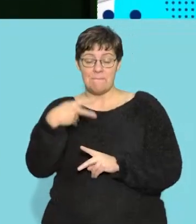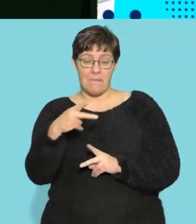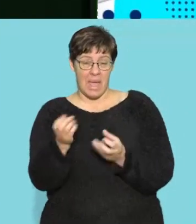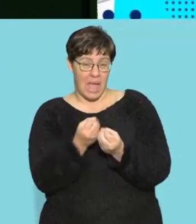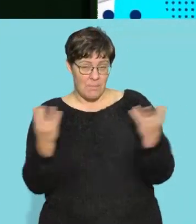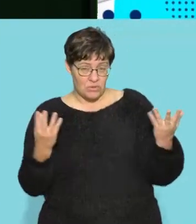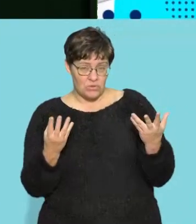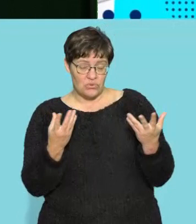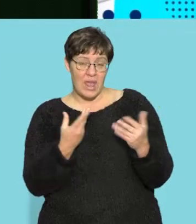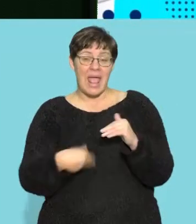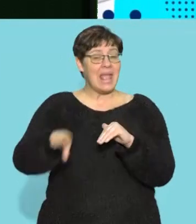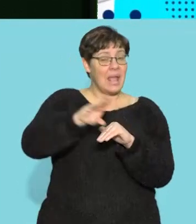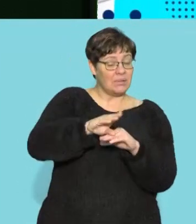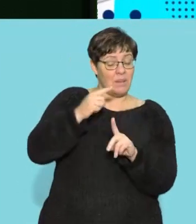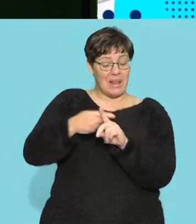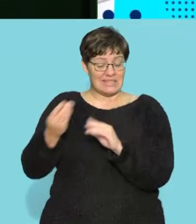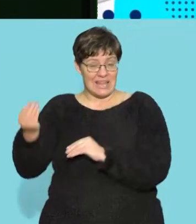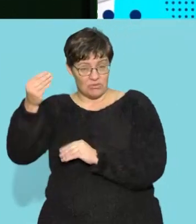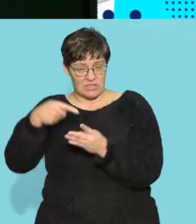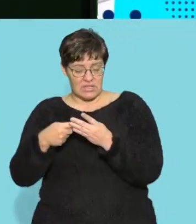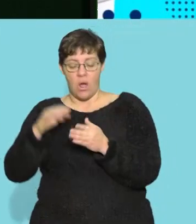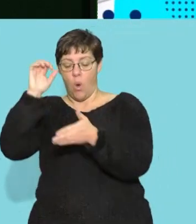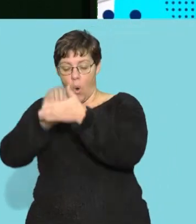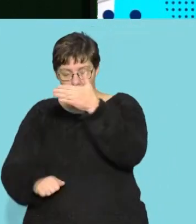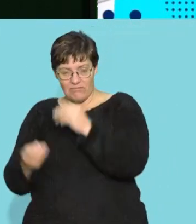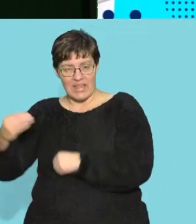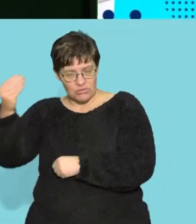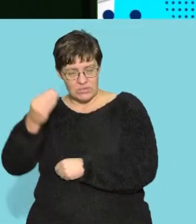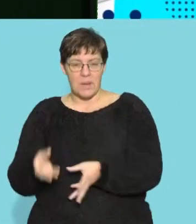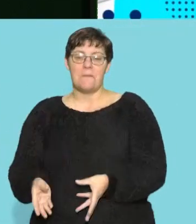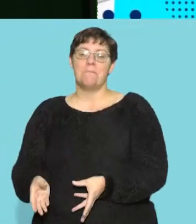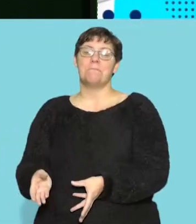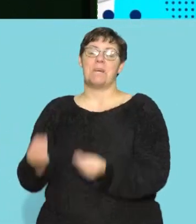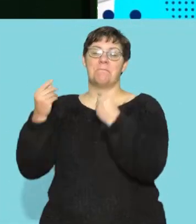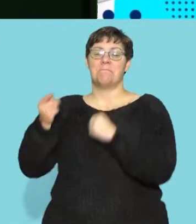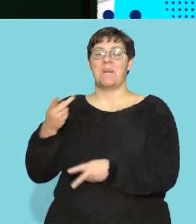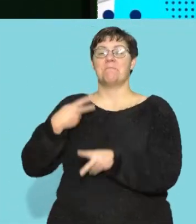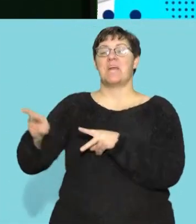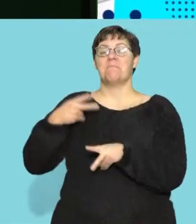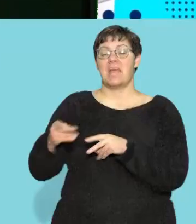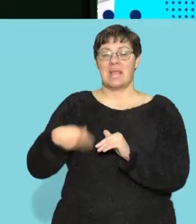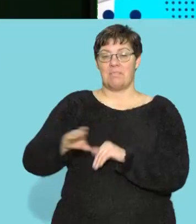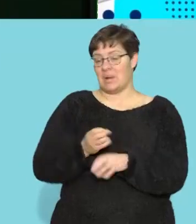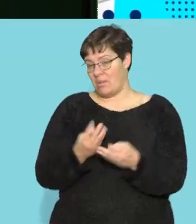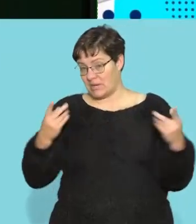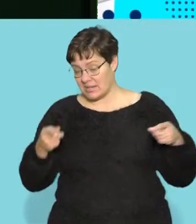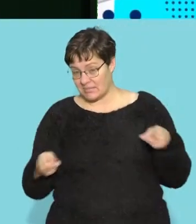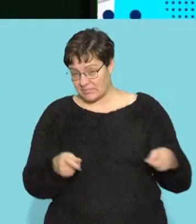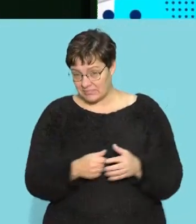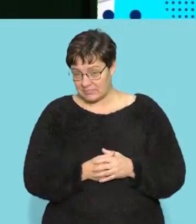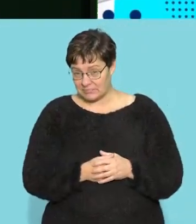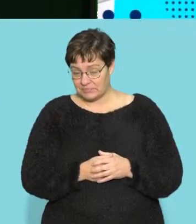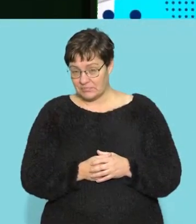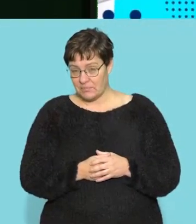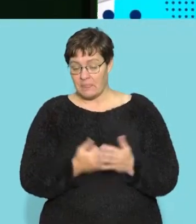which has capital plus interest in it, minus your interest to give you your capital repayment. Therefore, now when